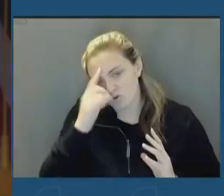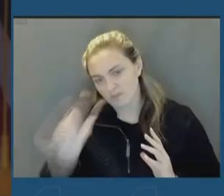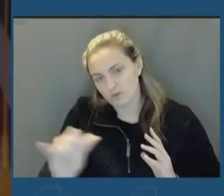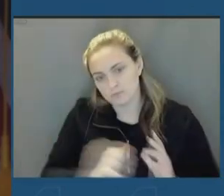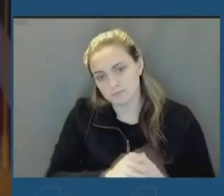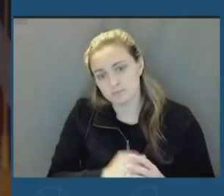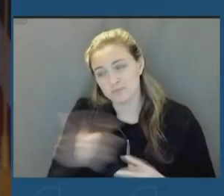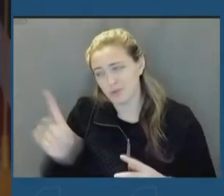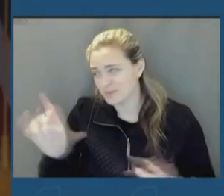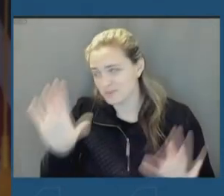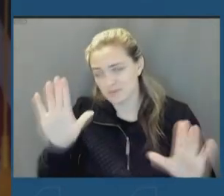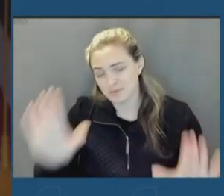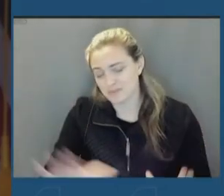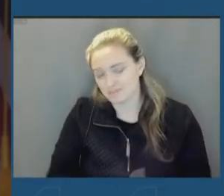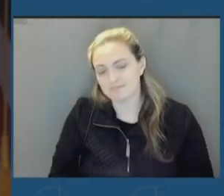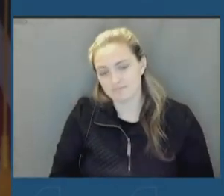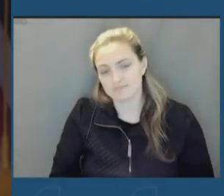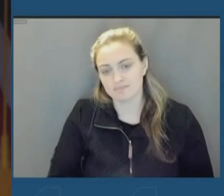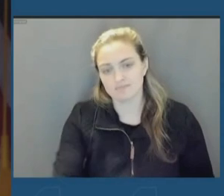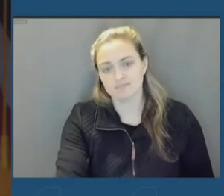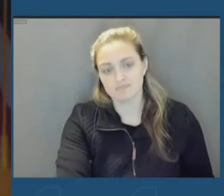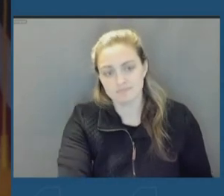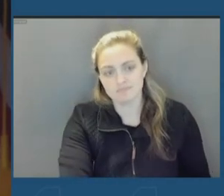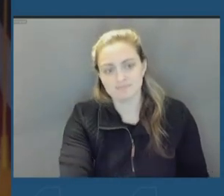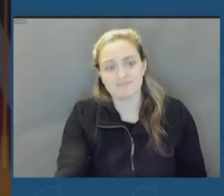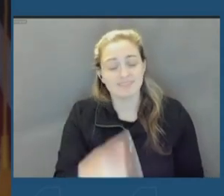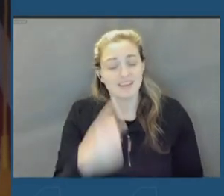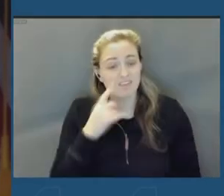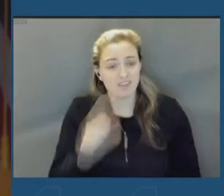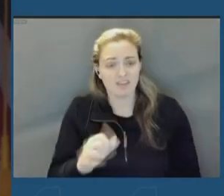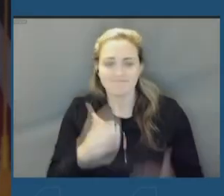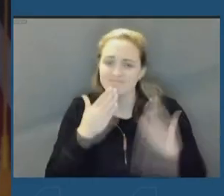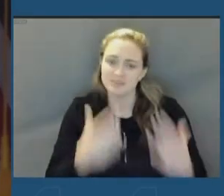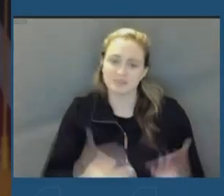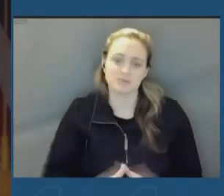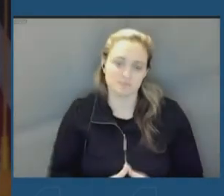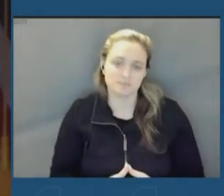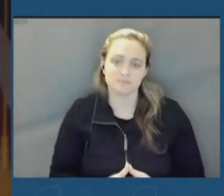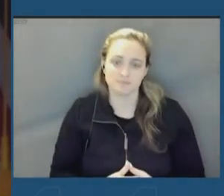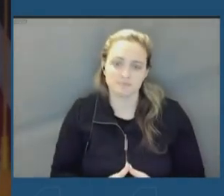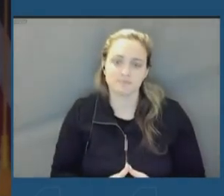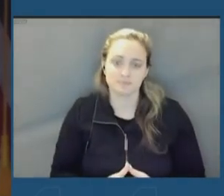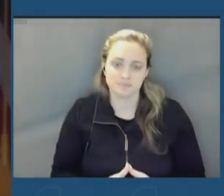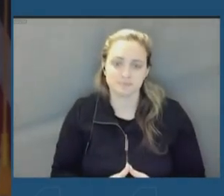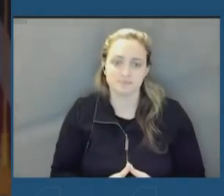something extraordinary. For that, I thank you.